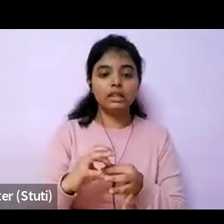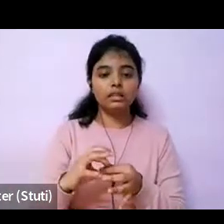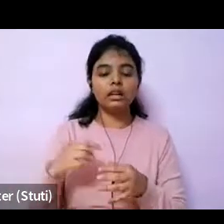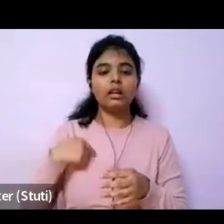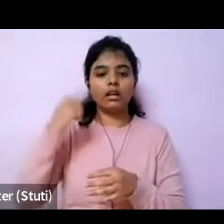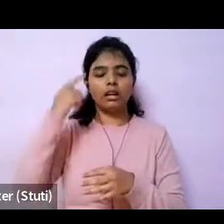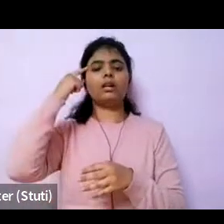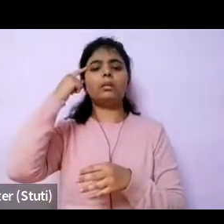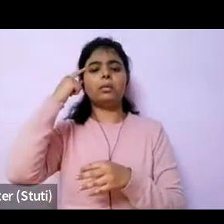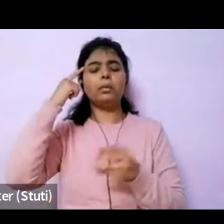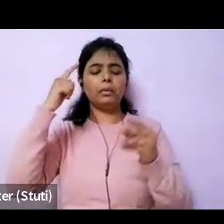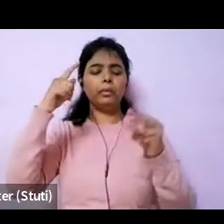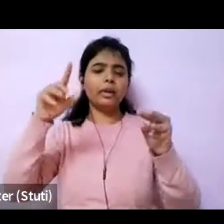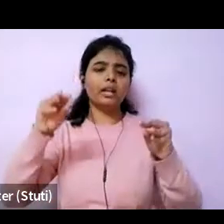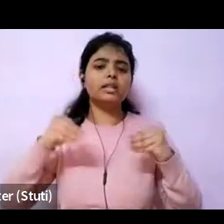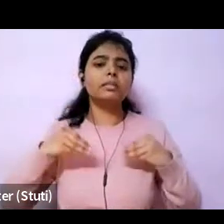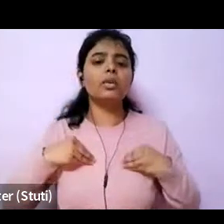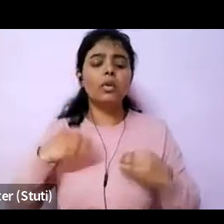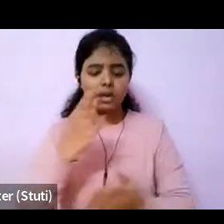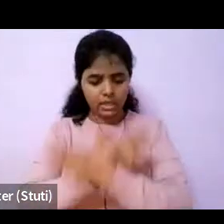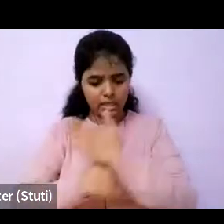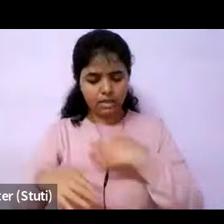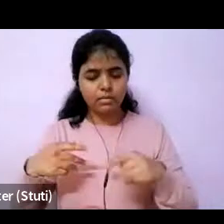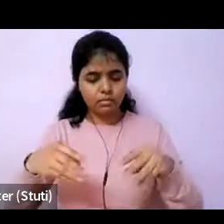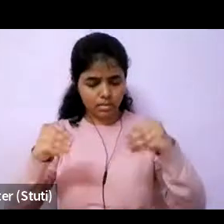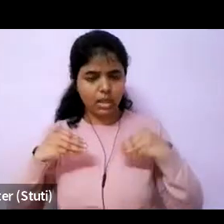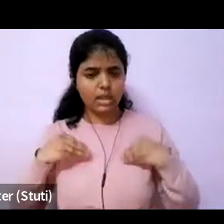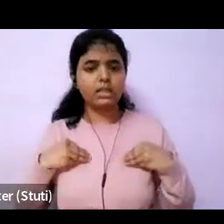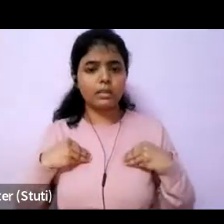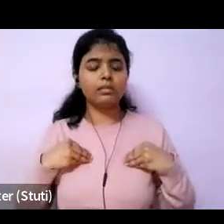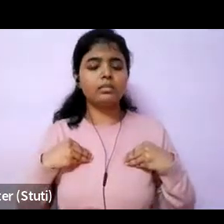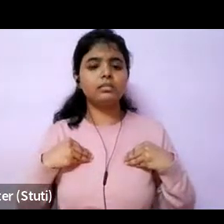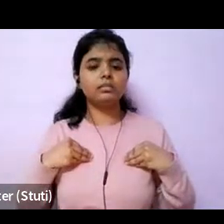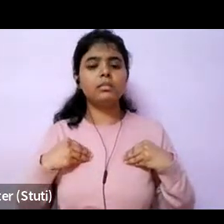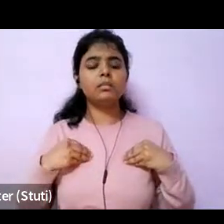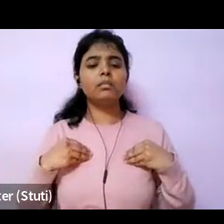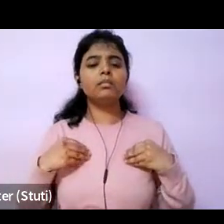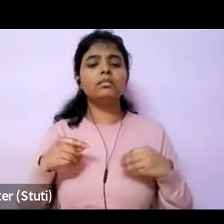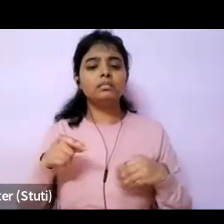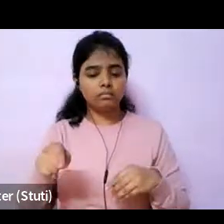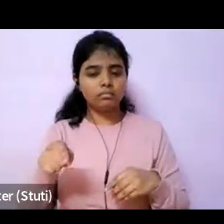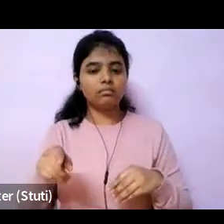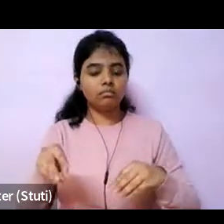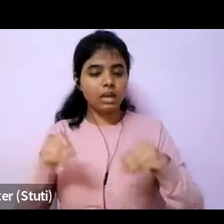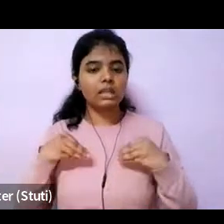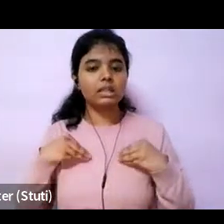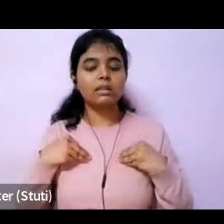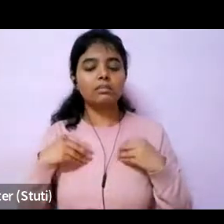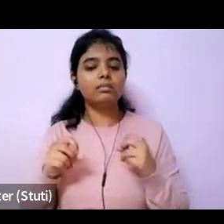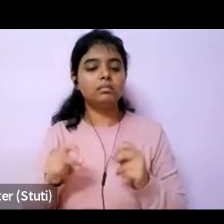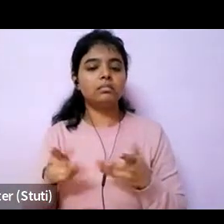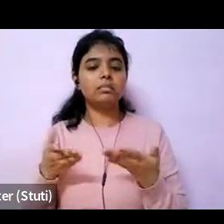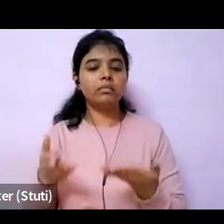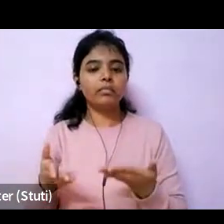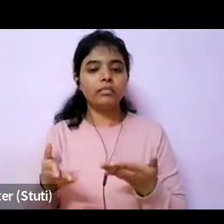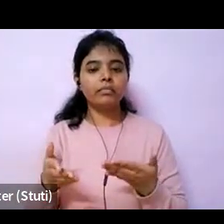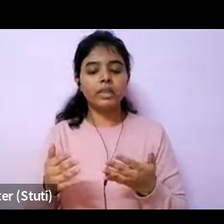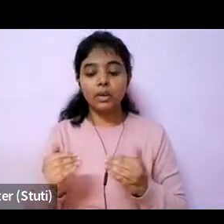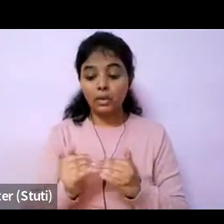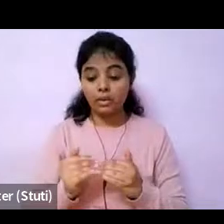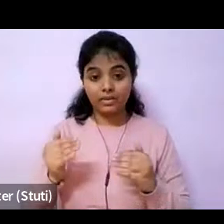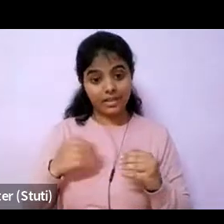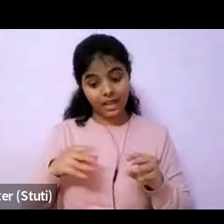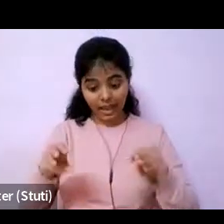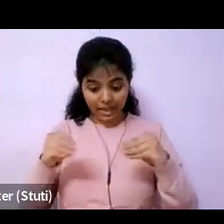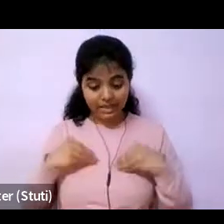and accepts his or her disability, and then starts to kind of withdraw from those moments of